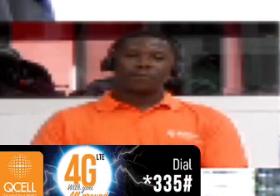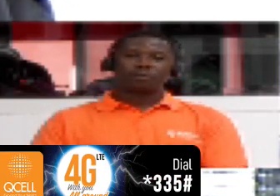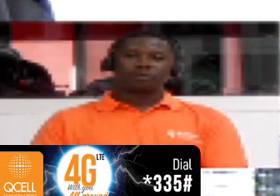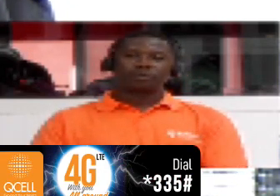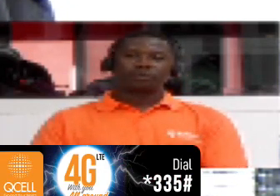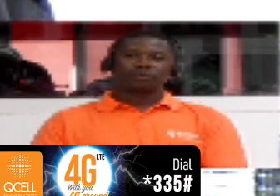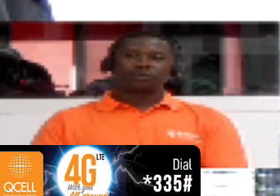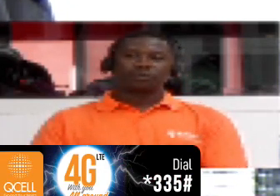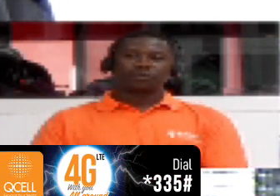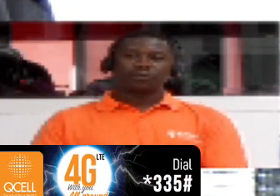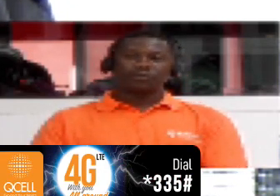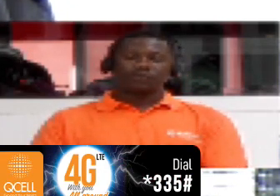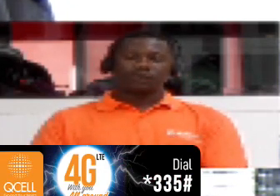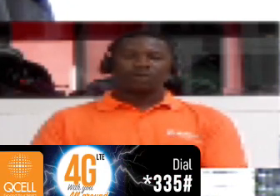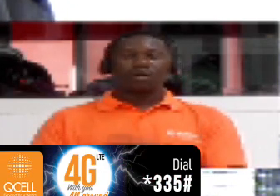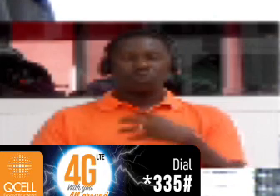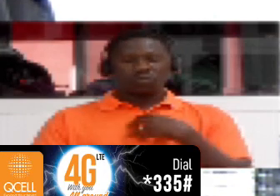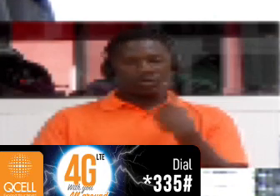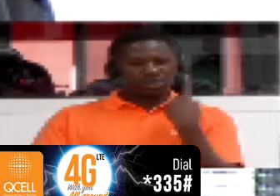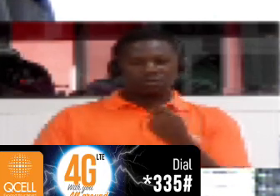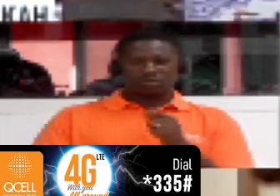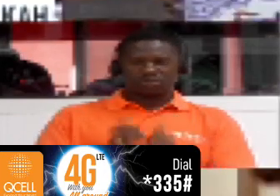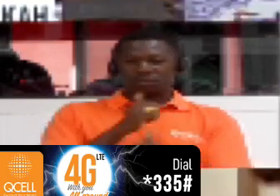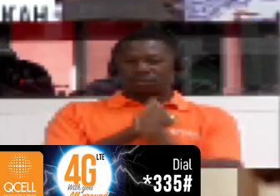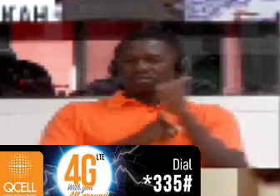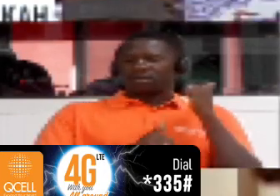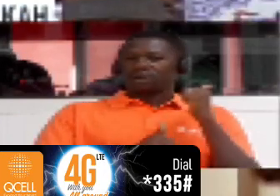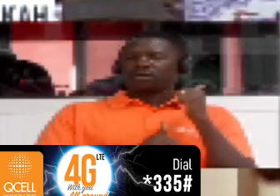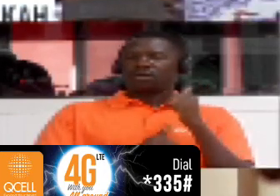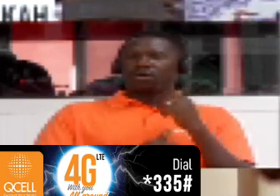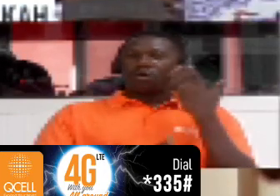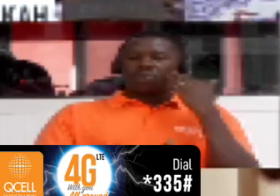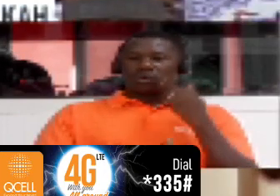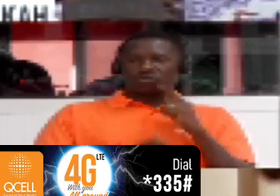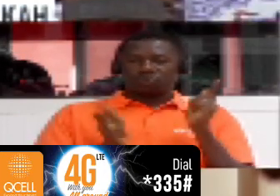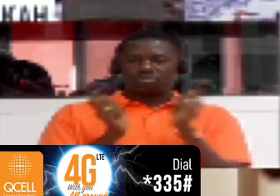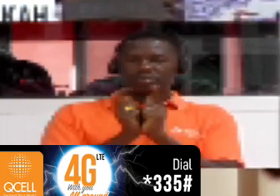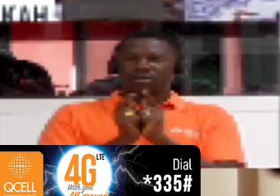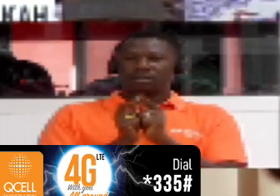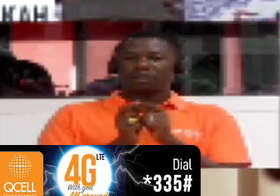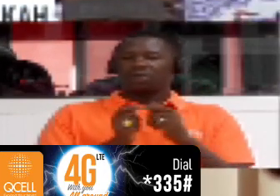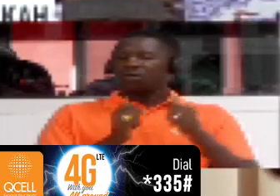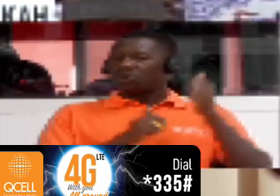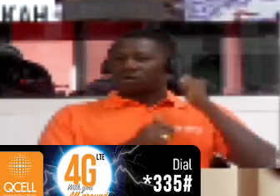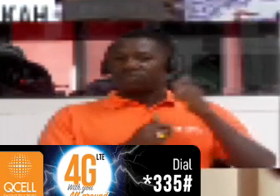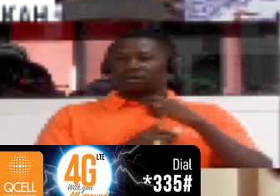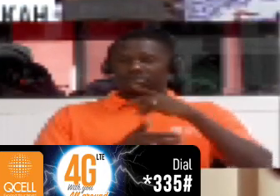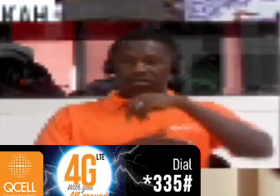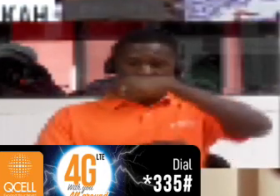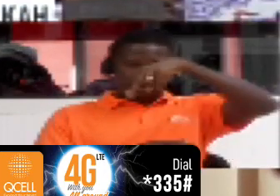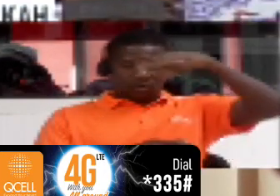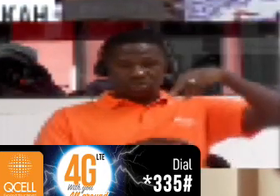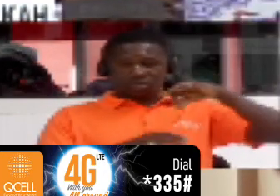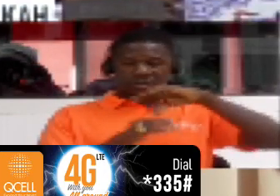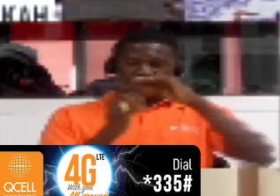I would just like to take you back to when you met the rest of the patrol team in Kololi.